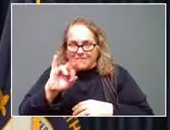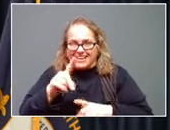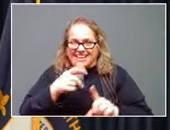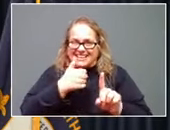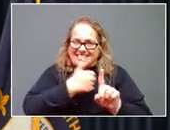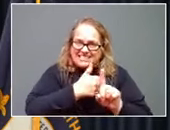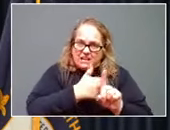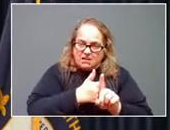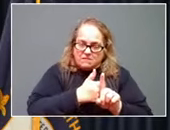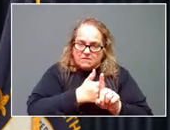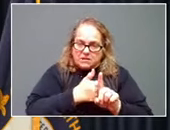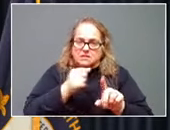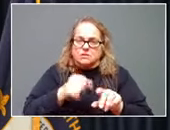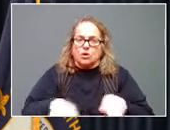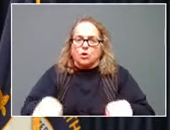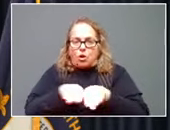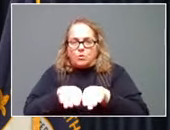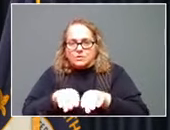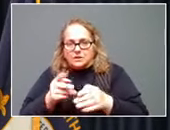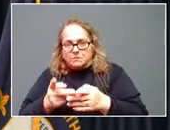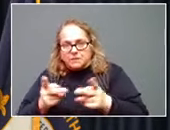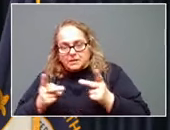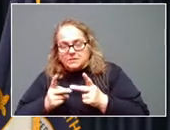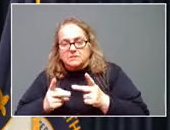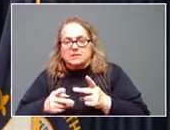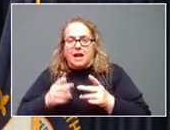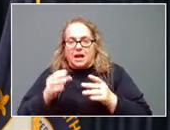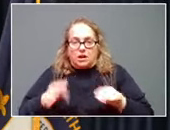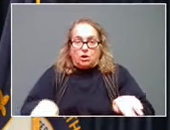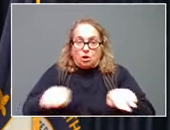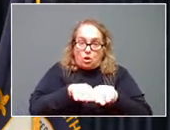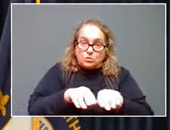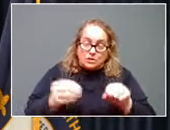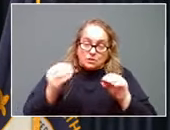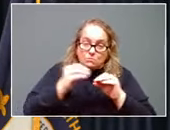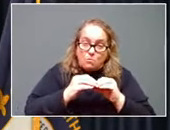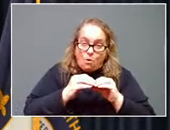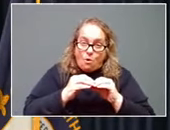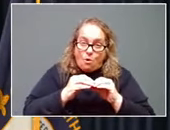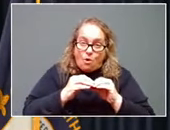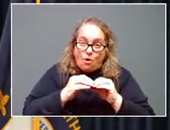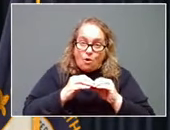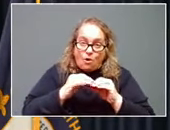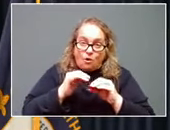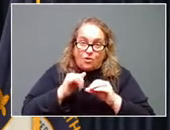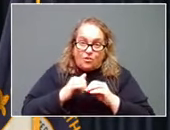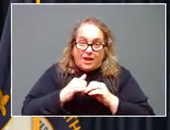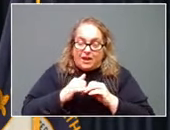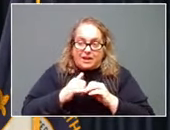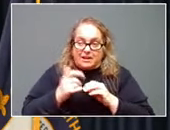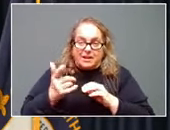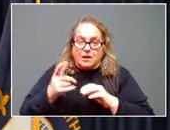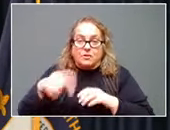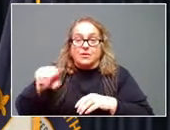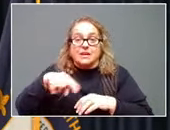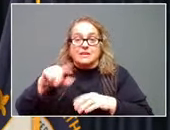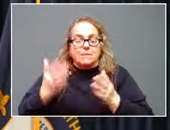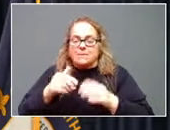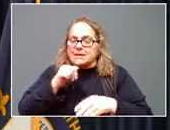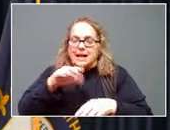closing facilities, and I think closing more that may not take as many precautions as those that